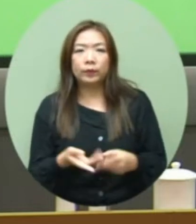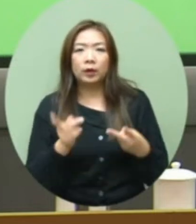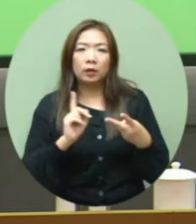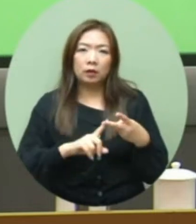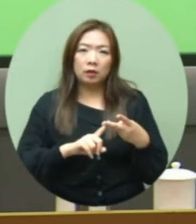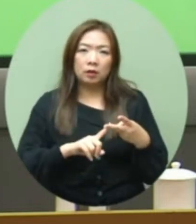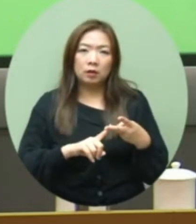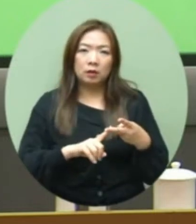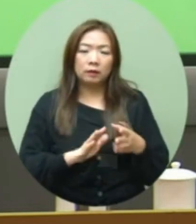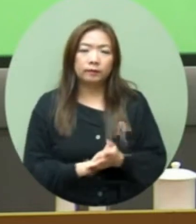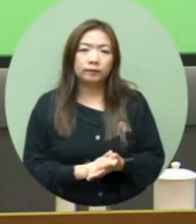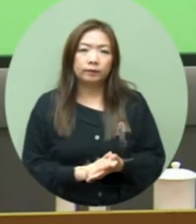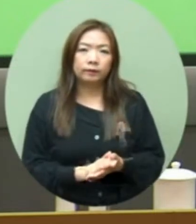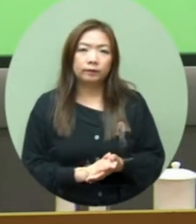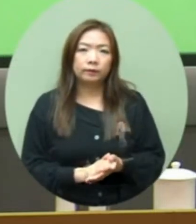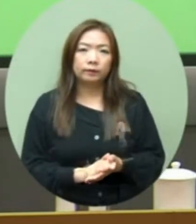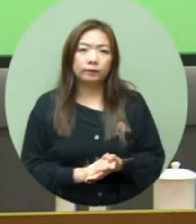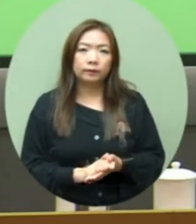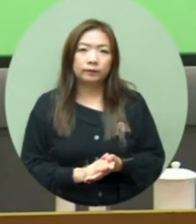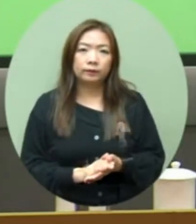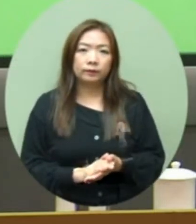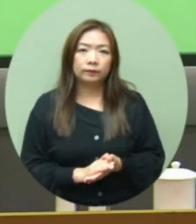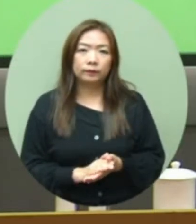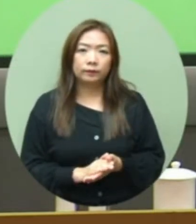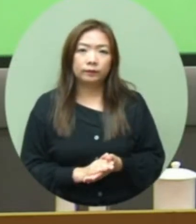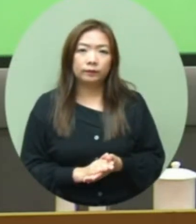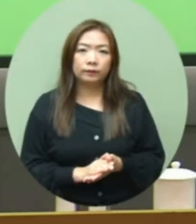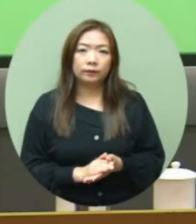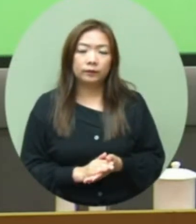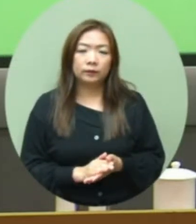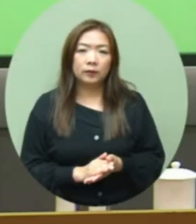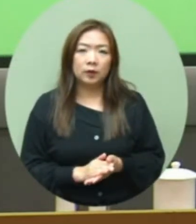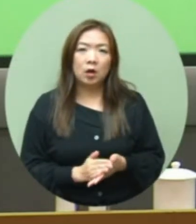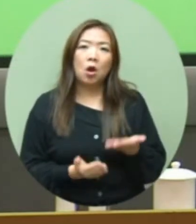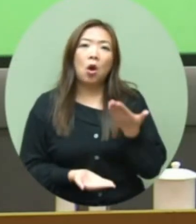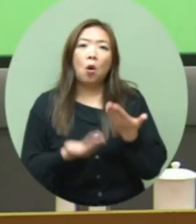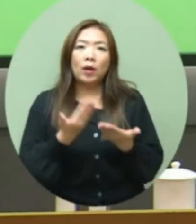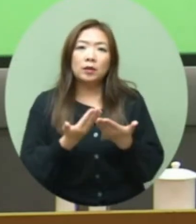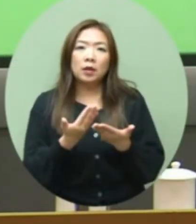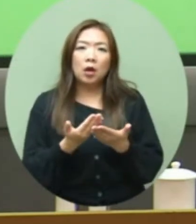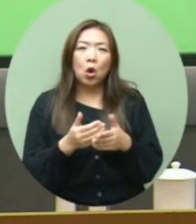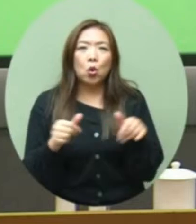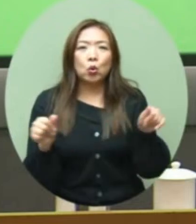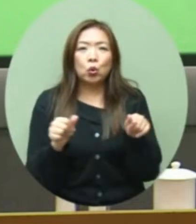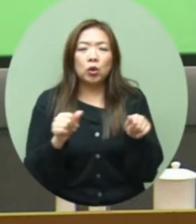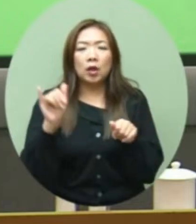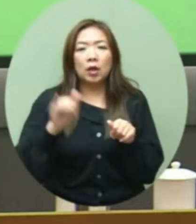may be households that are wealthy.